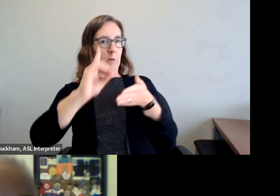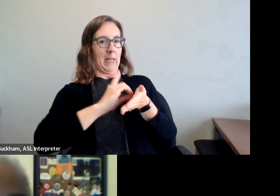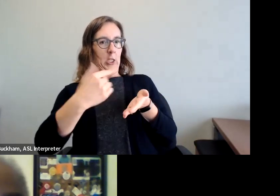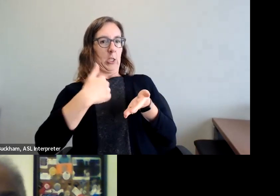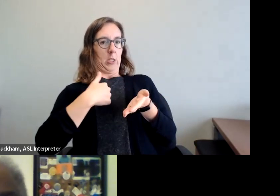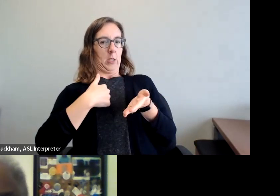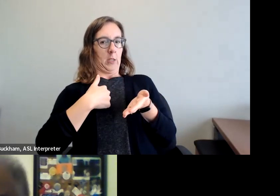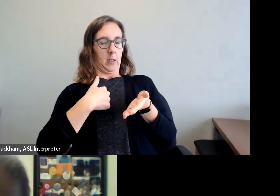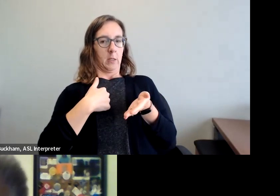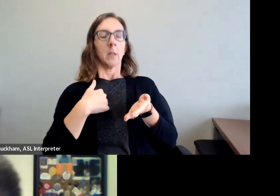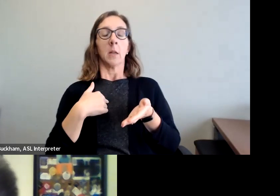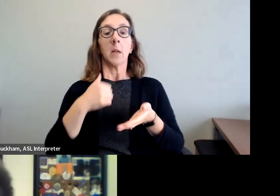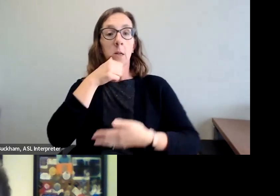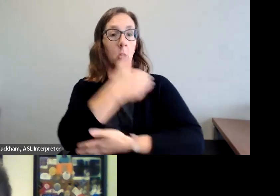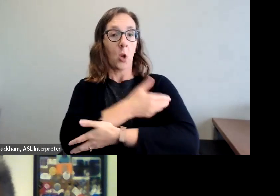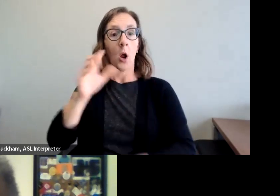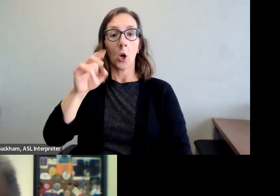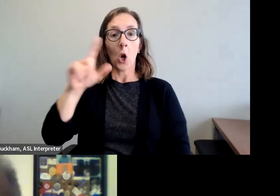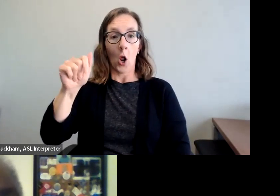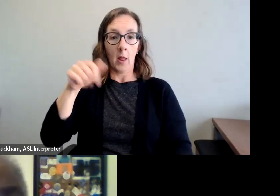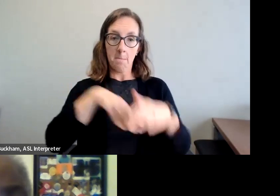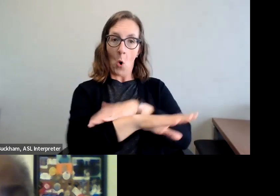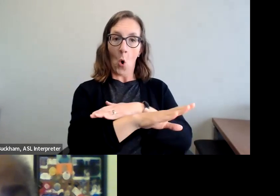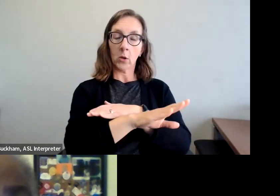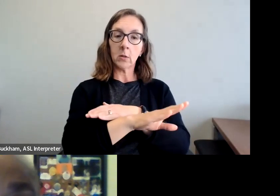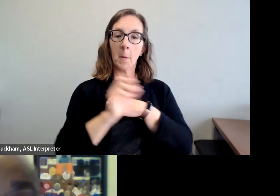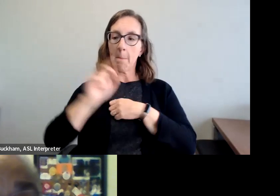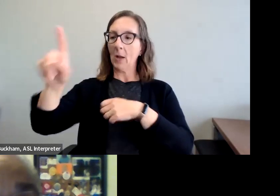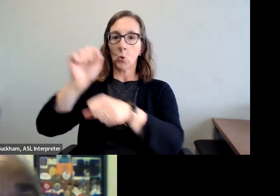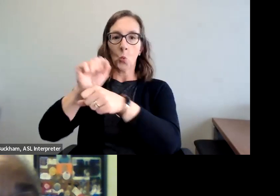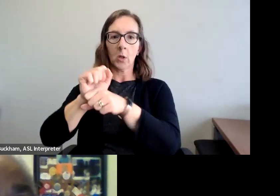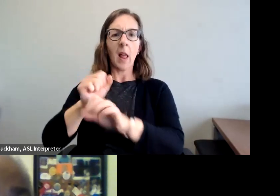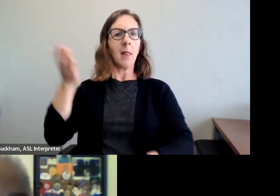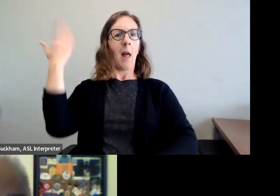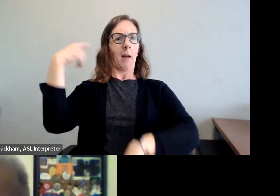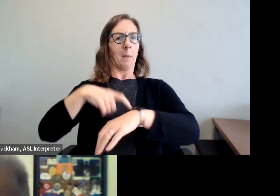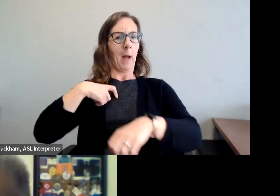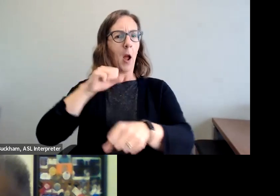gave birth to Carla and went back to work, I worked for the state of Ohio.